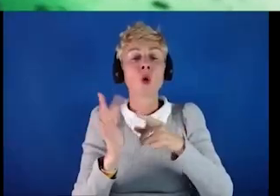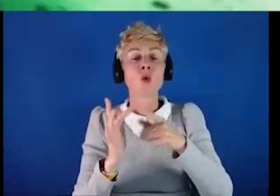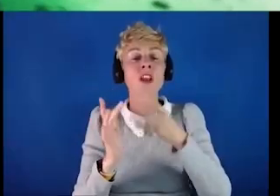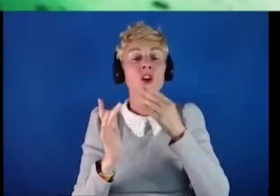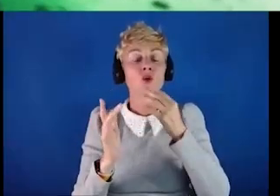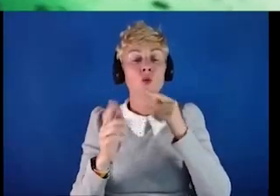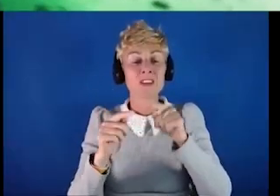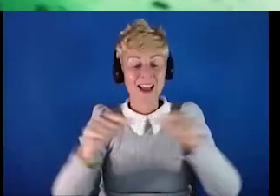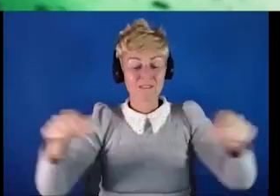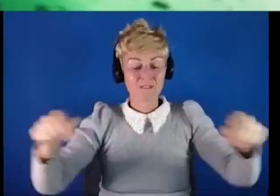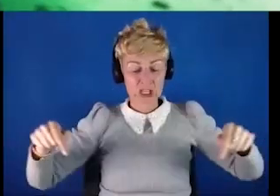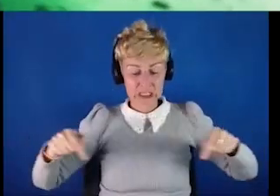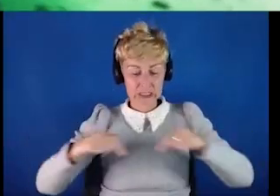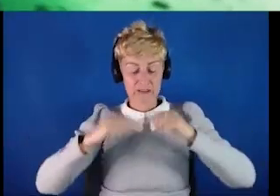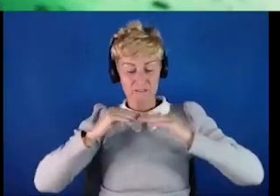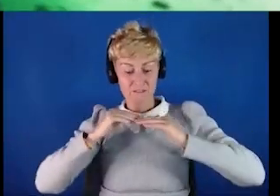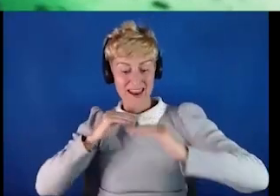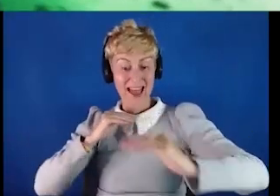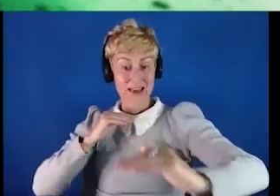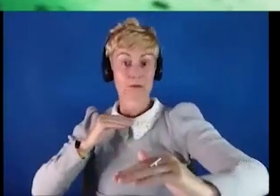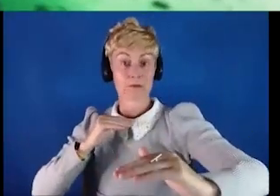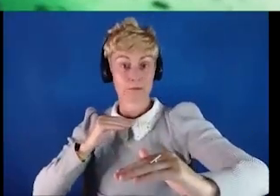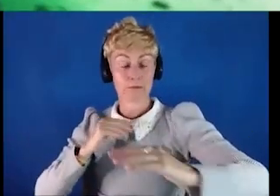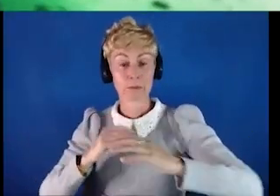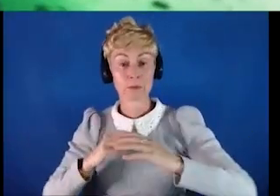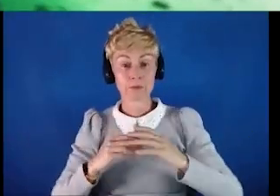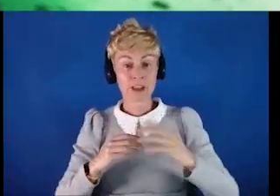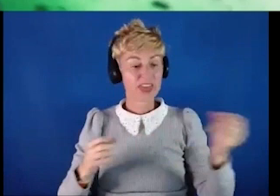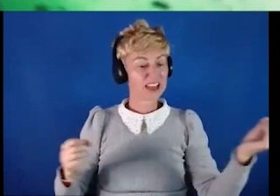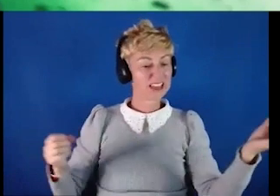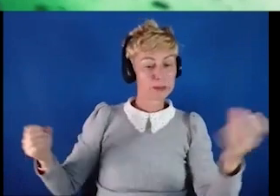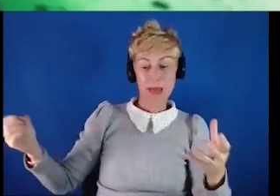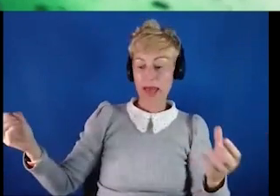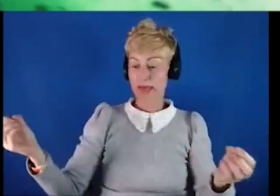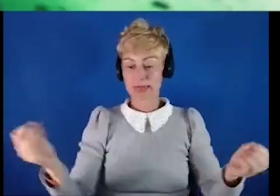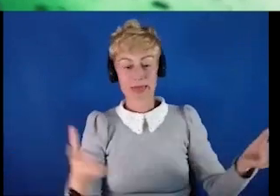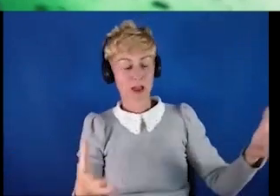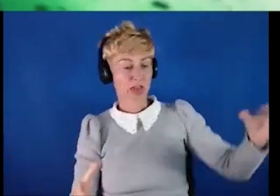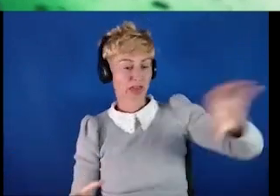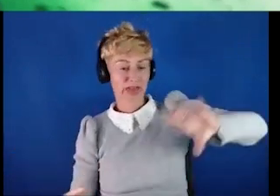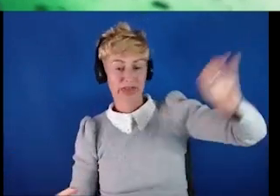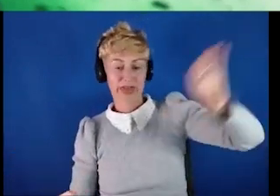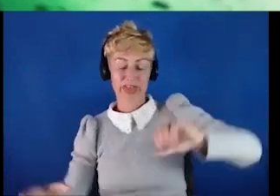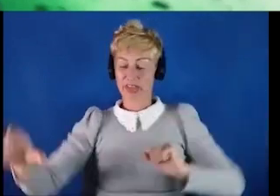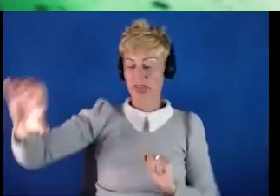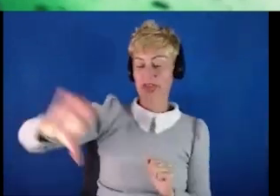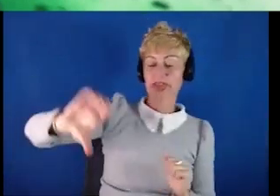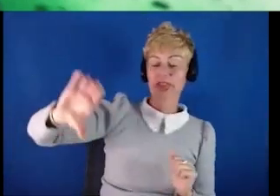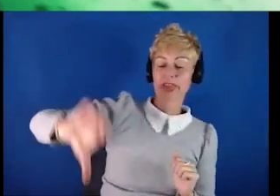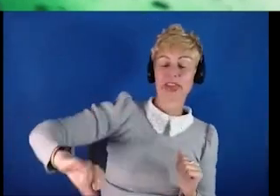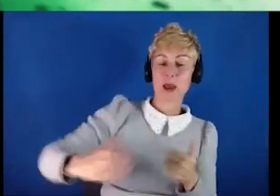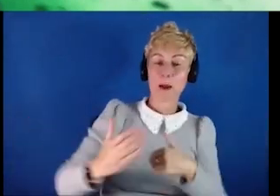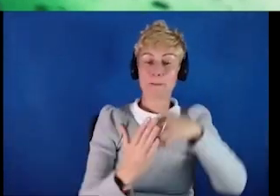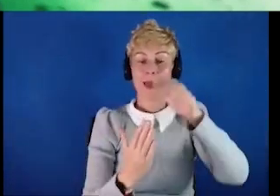canvas horizontal, so that he can spill quite liquid acrylic paint onto the surface and just see where it takes him.